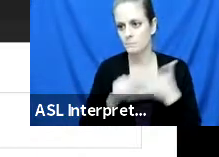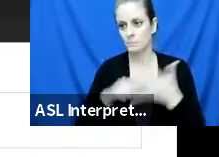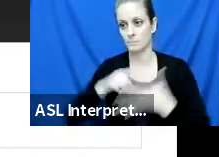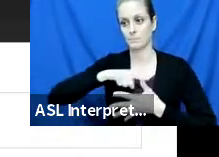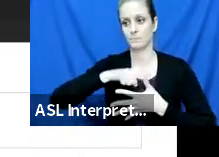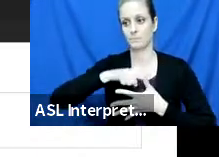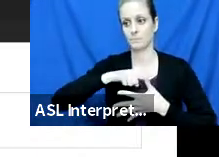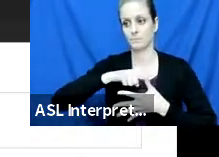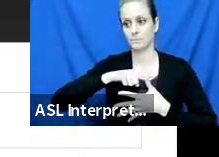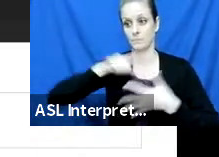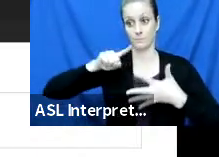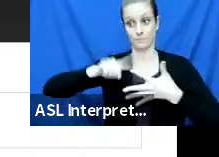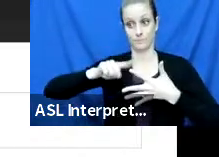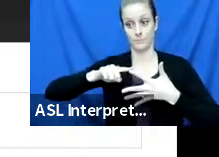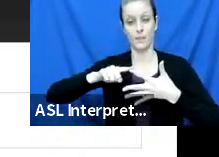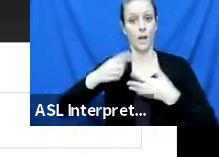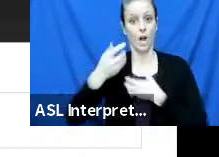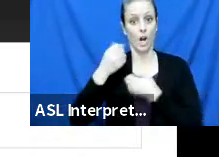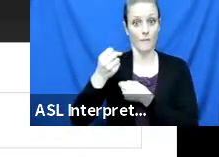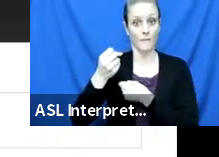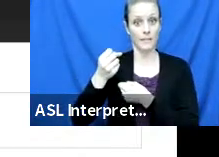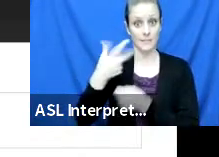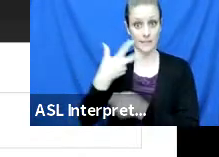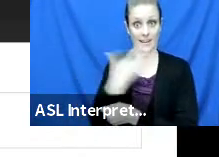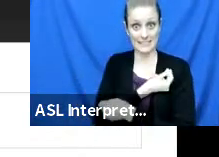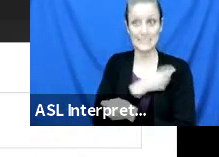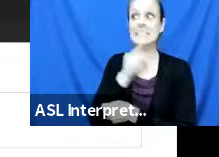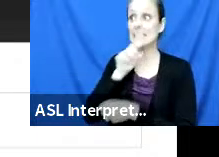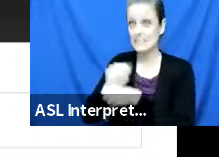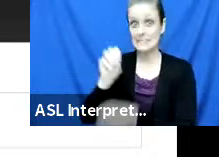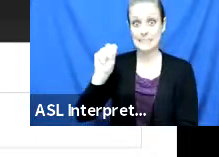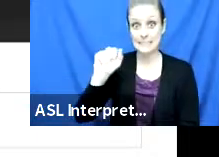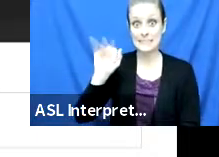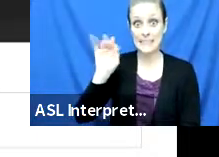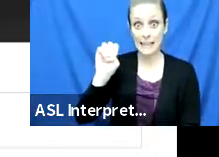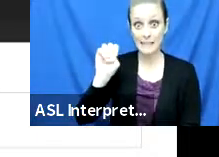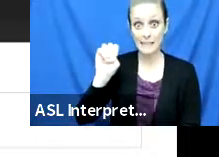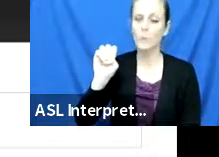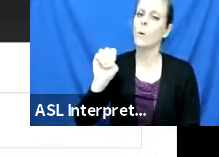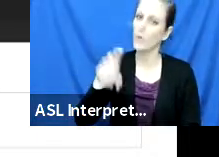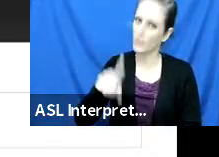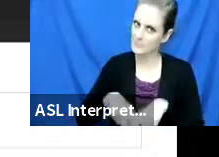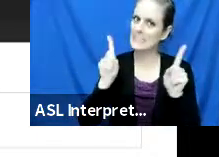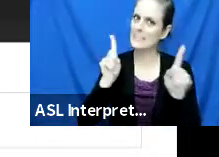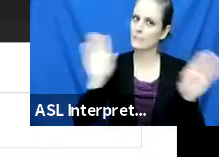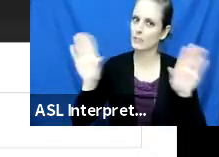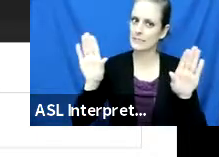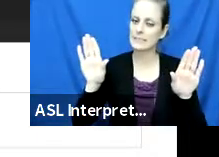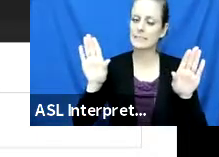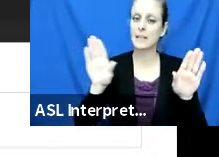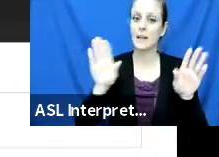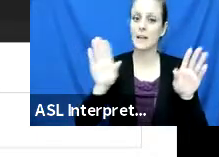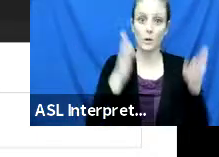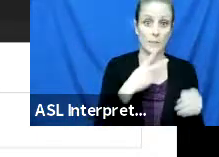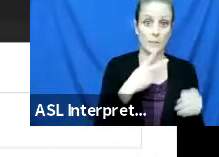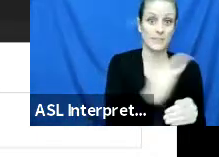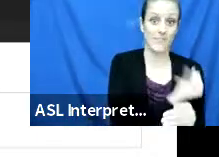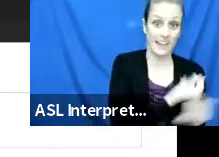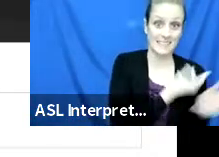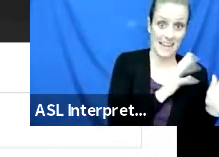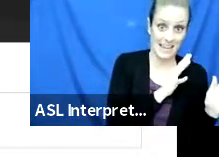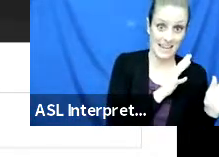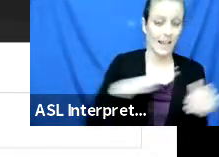vaccine is safe seemed really, there was a very, very big difference between vaccinated and